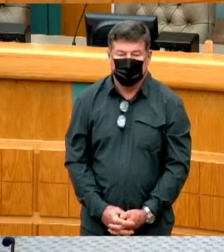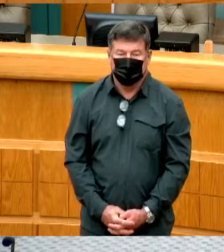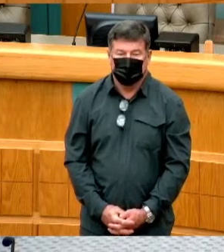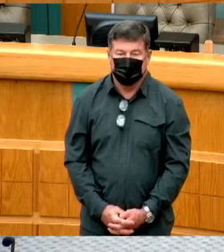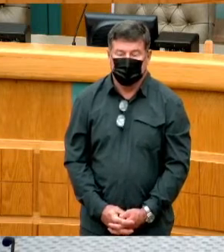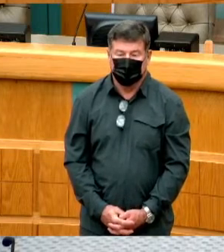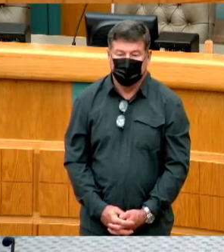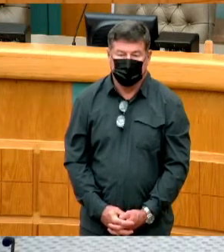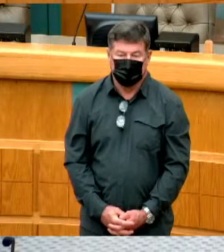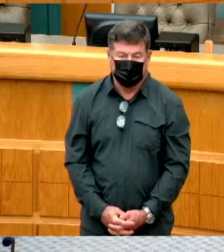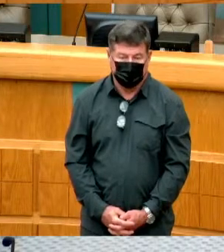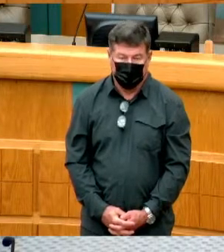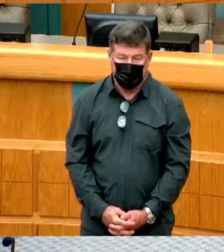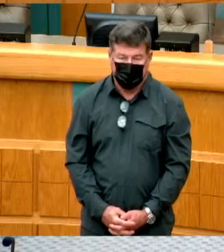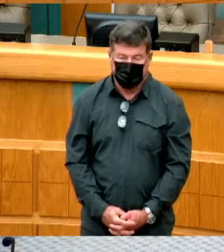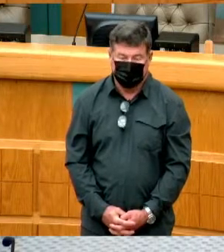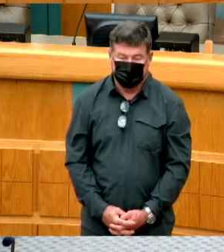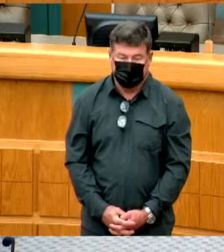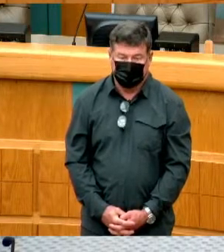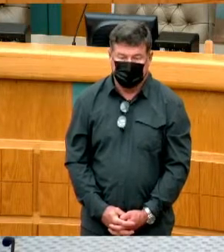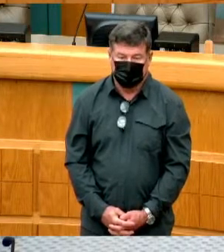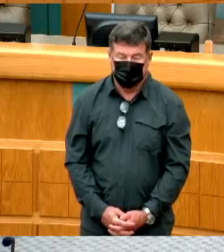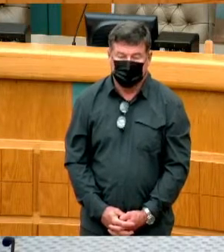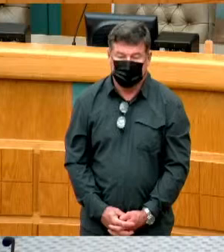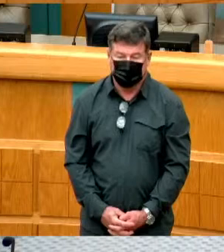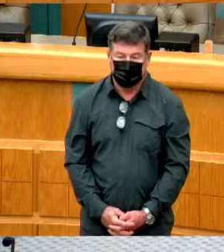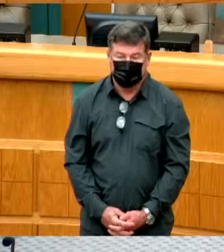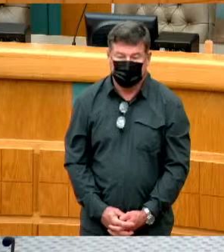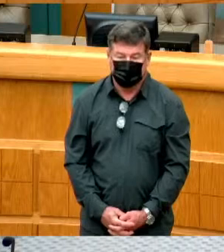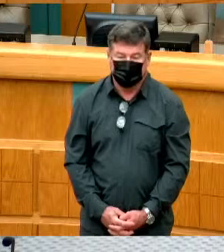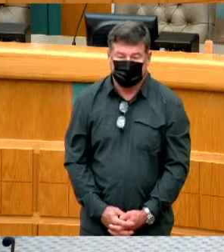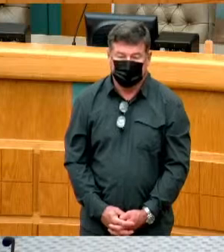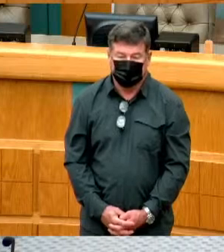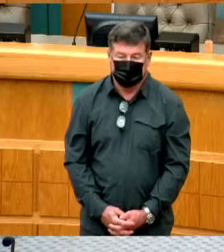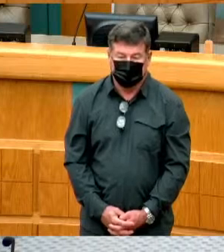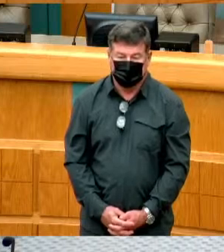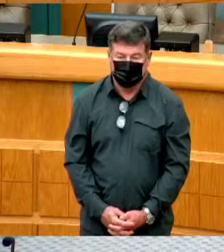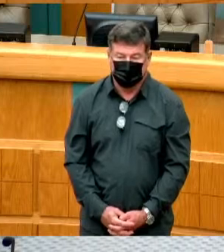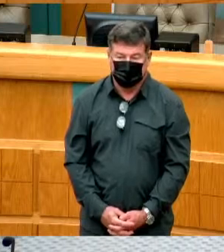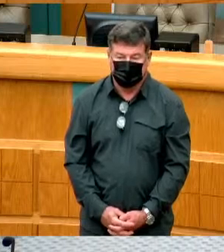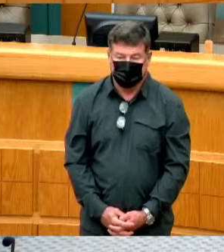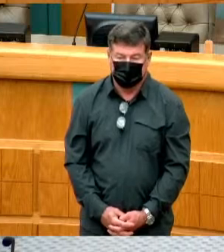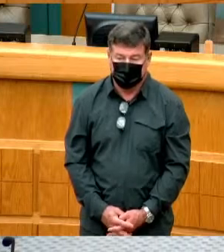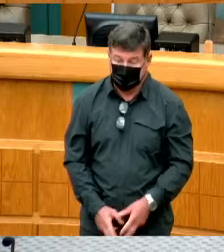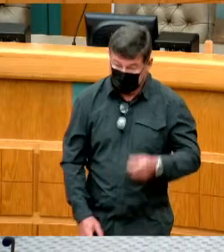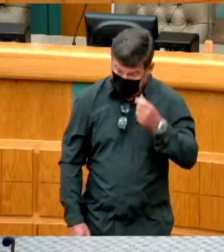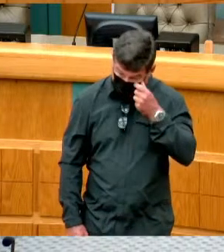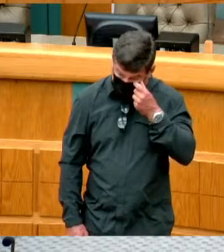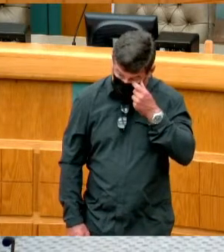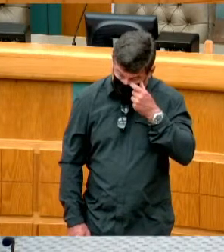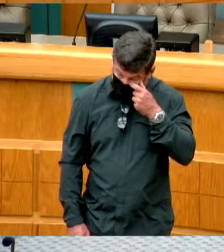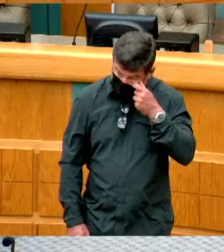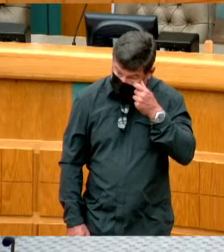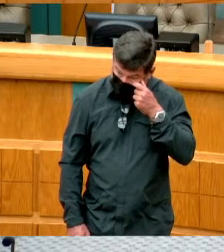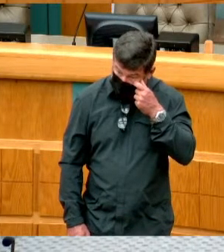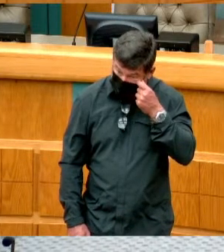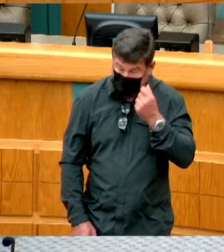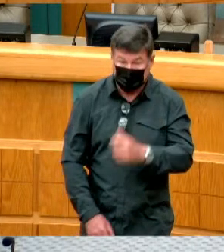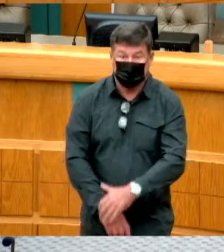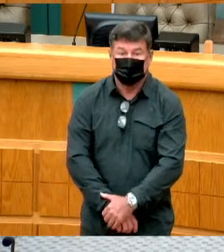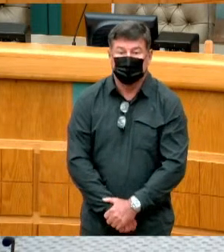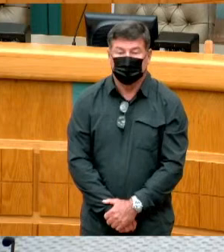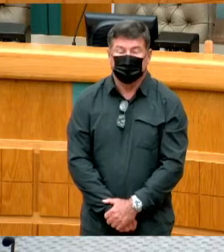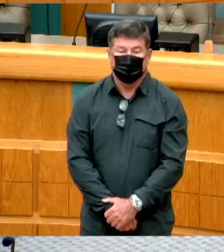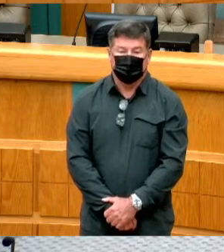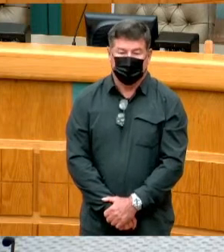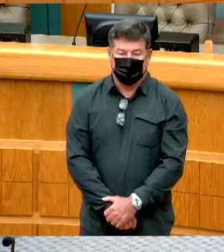todo el condado, los hospitales, farmacias, centros de atención, entre otros. Y finalmente quiero agradecer una vez más a todas las personas que trabajaron el día de